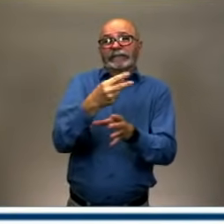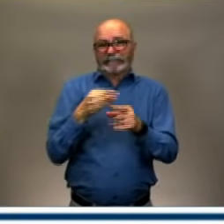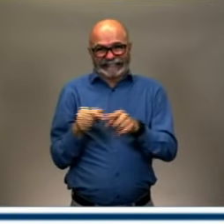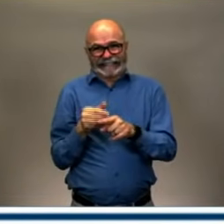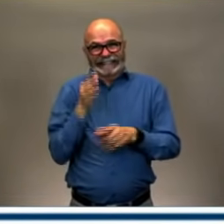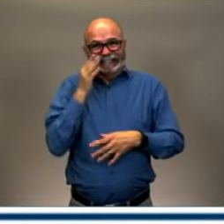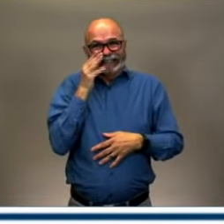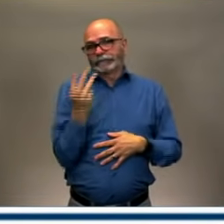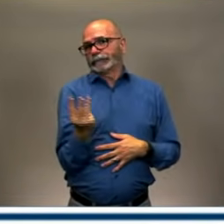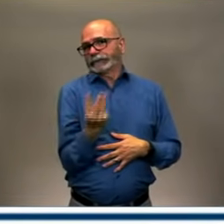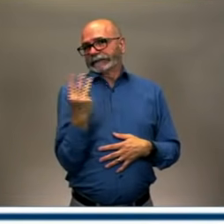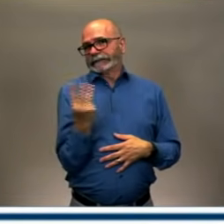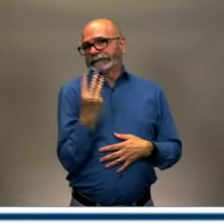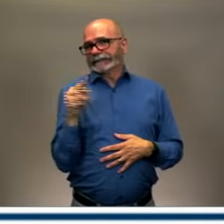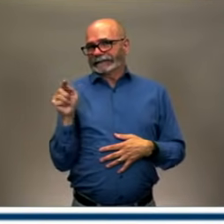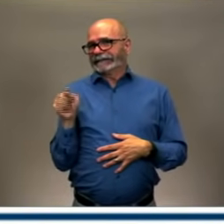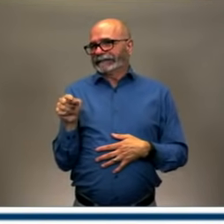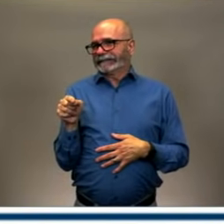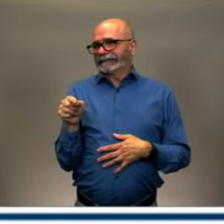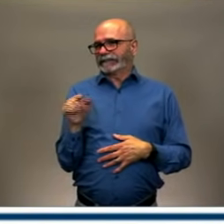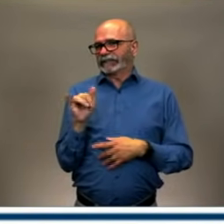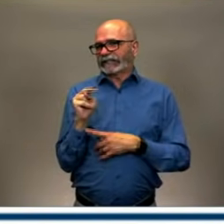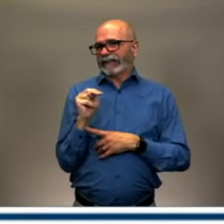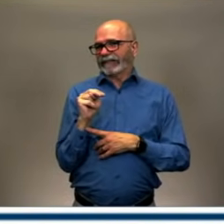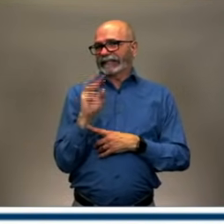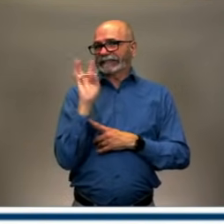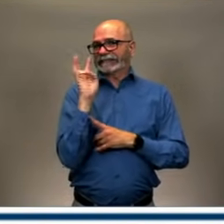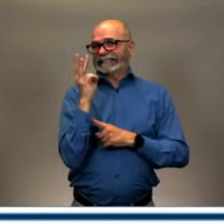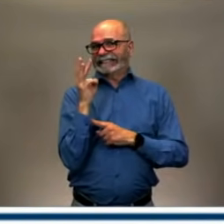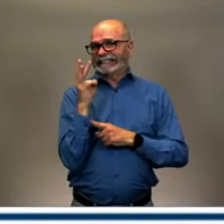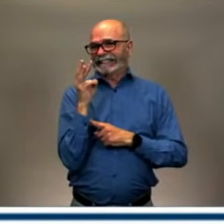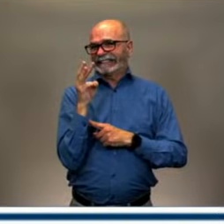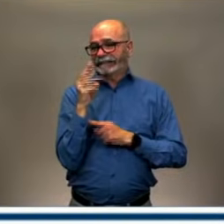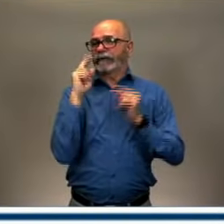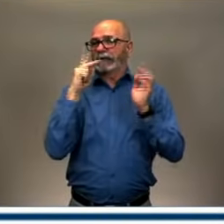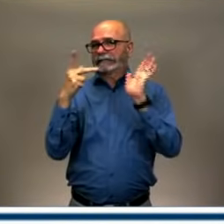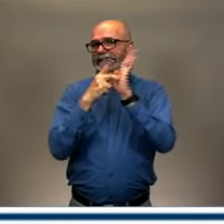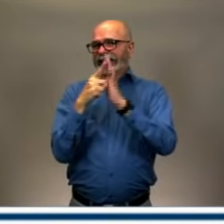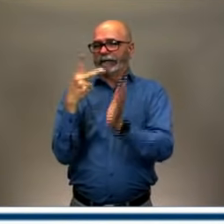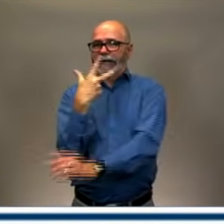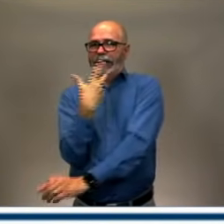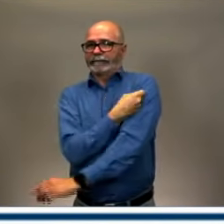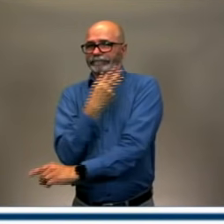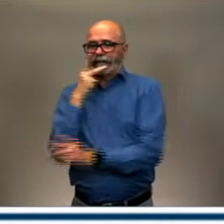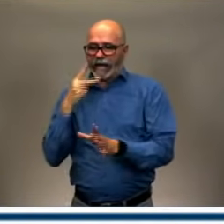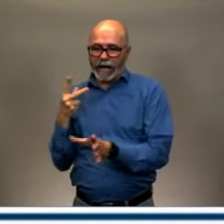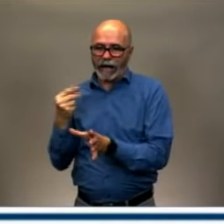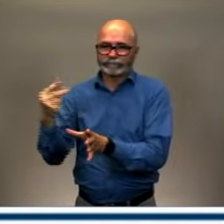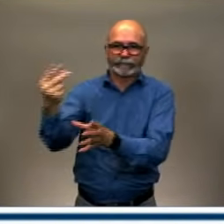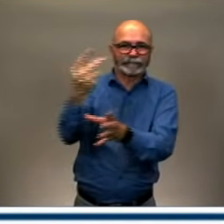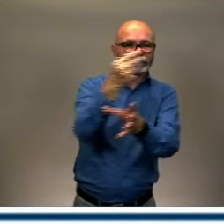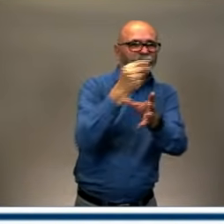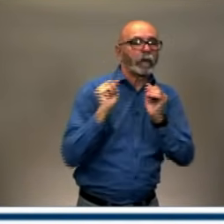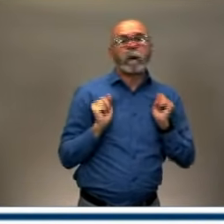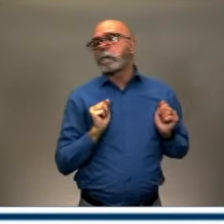Wednesday, January 6th, and we have clinics to start providing the second dose on